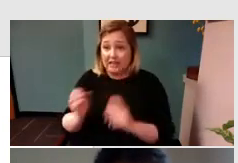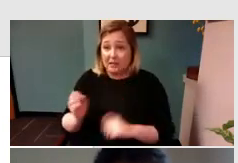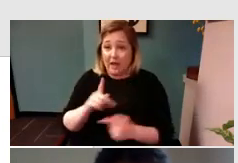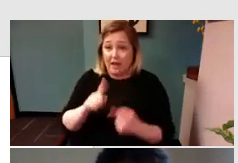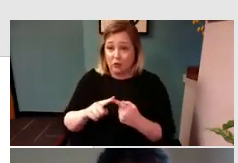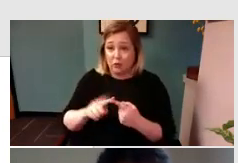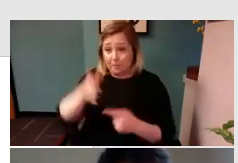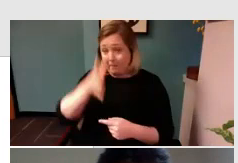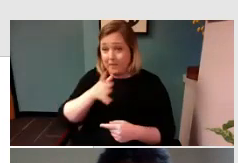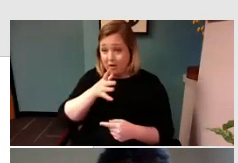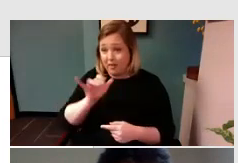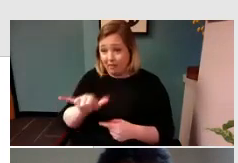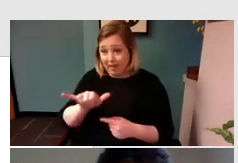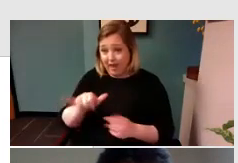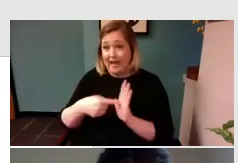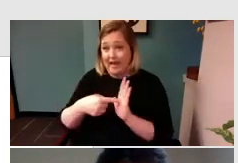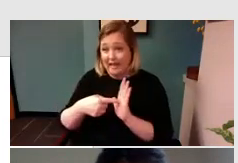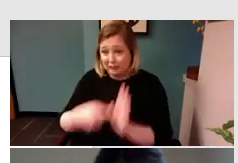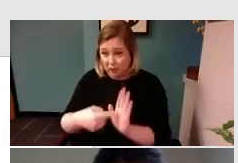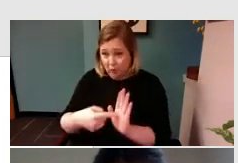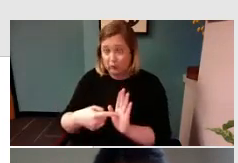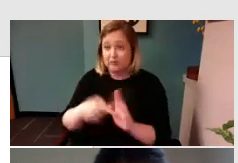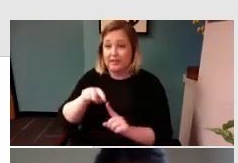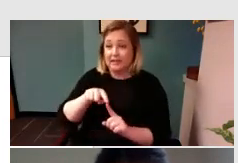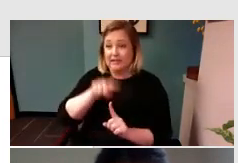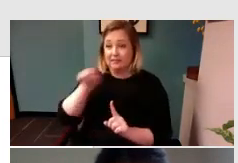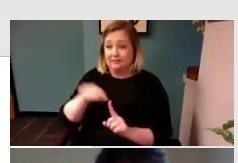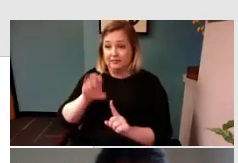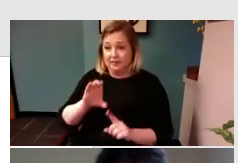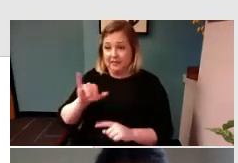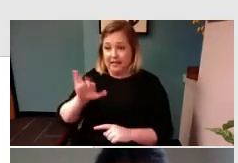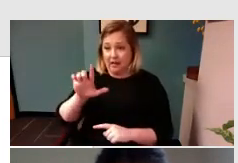particular node. Does that make sense?